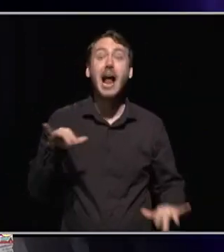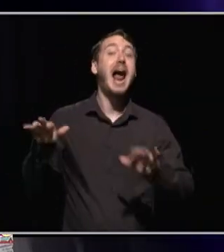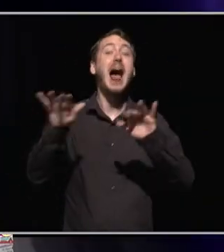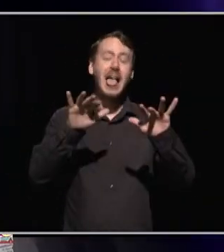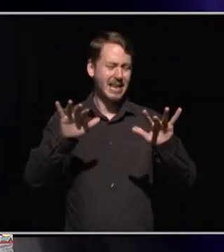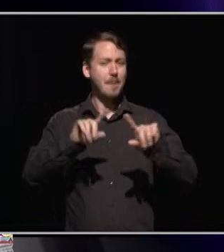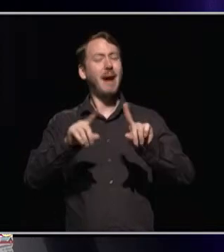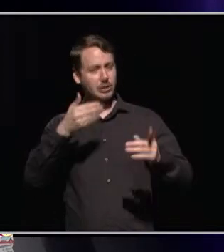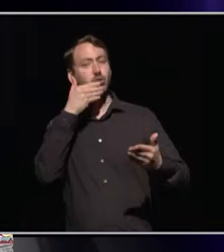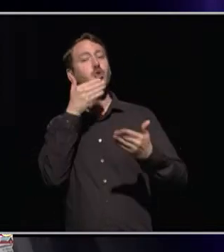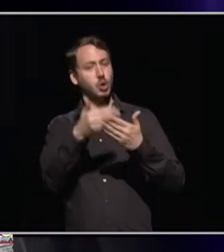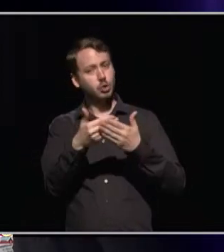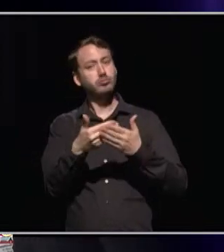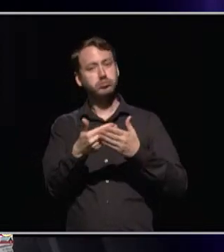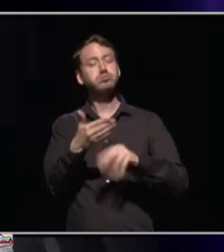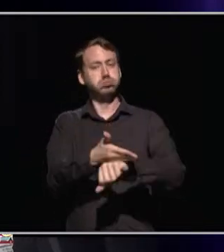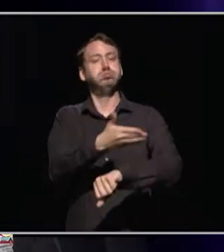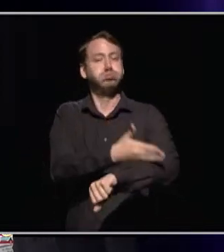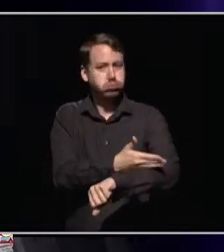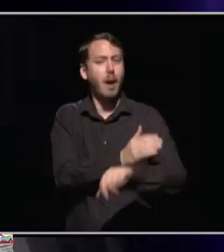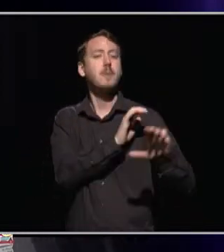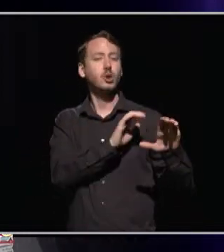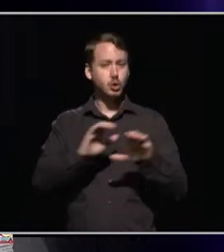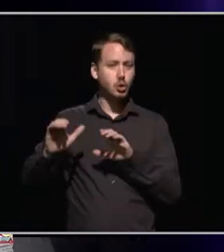it's a good step forward that they're doing that.